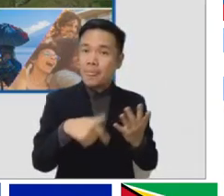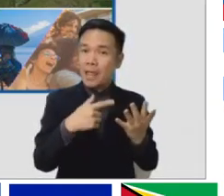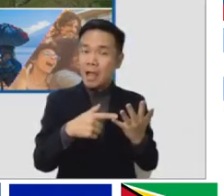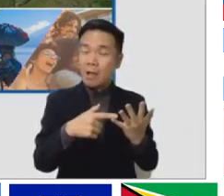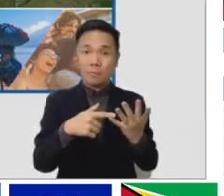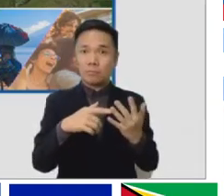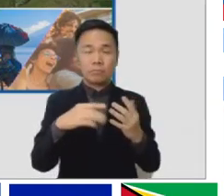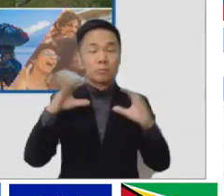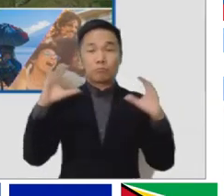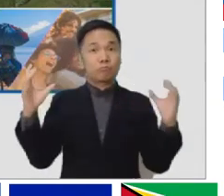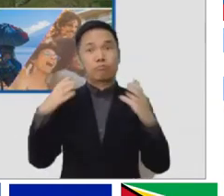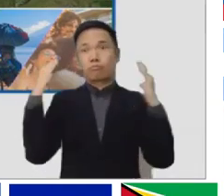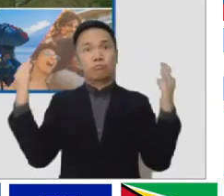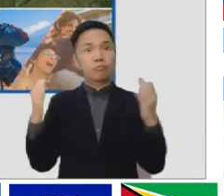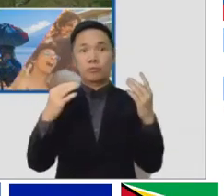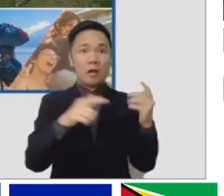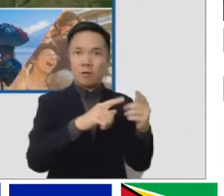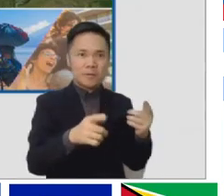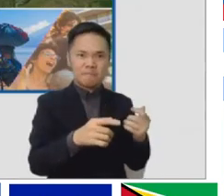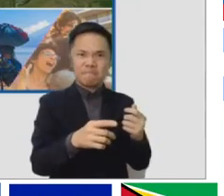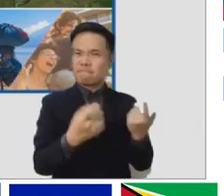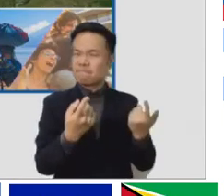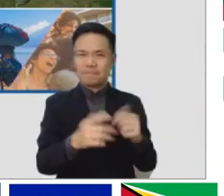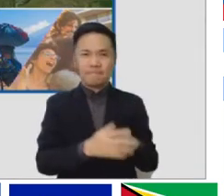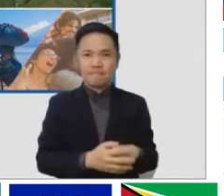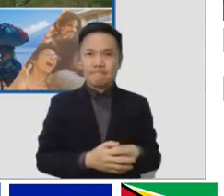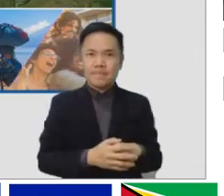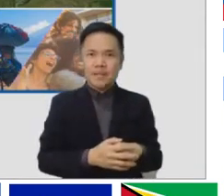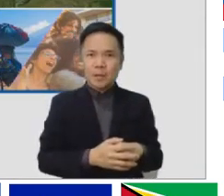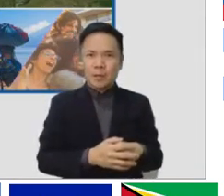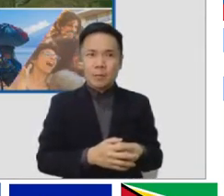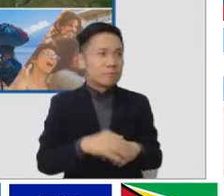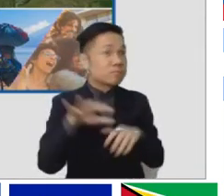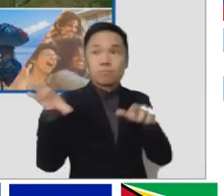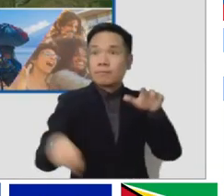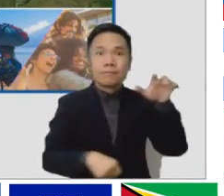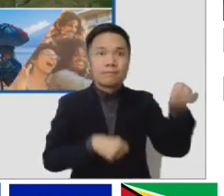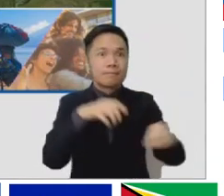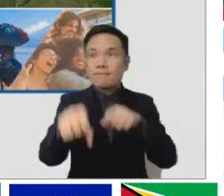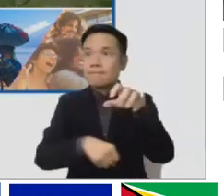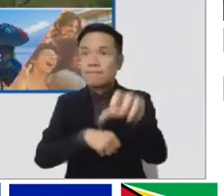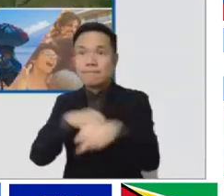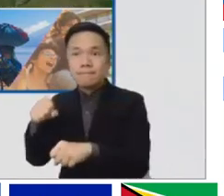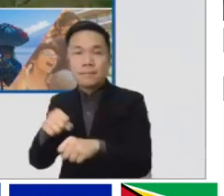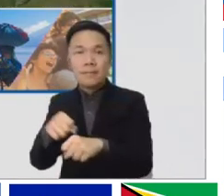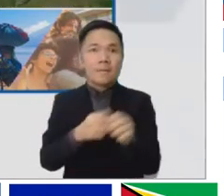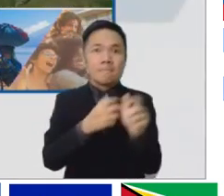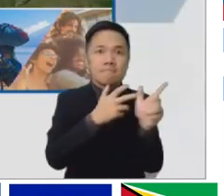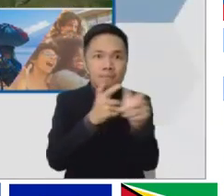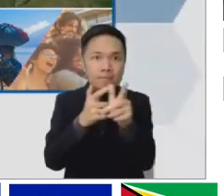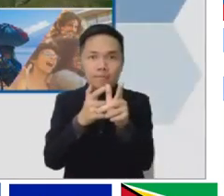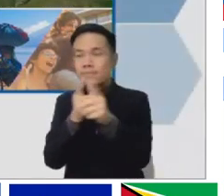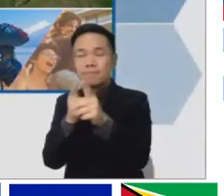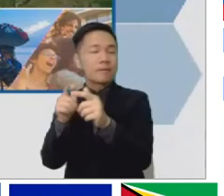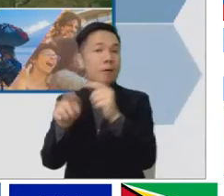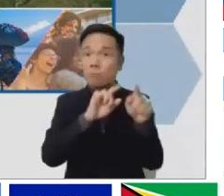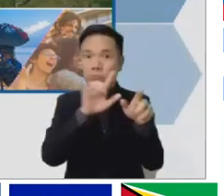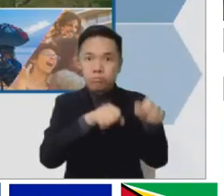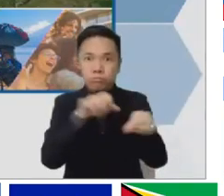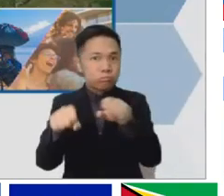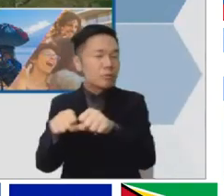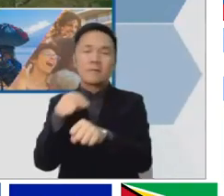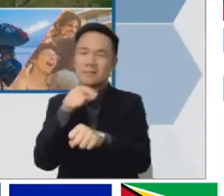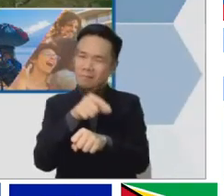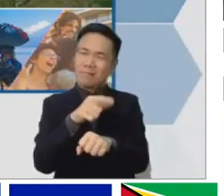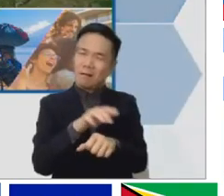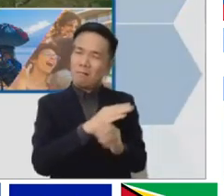crime, and all of this in a cross-sectorial approach for us to be able to continue as a Central